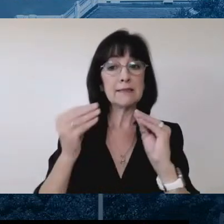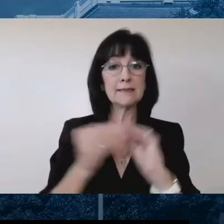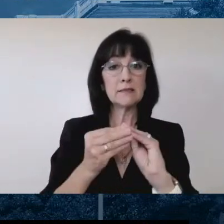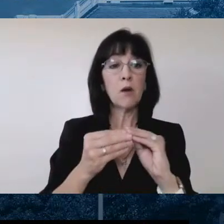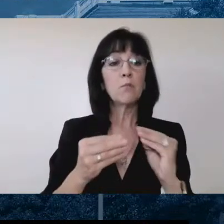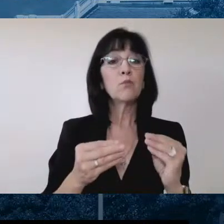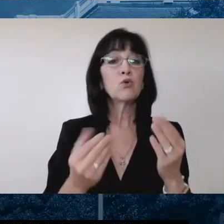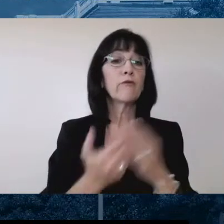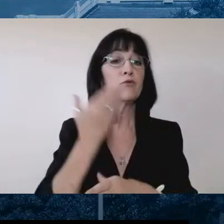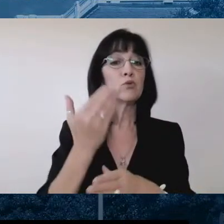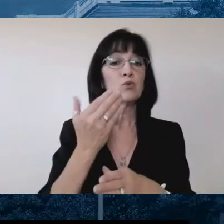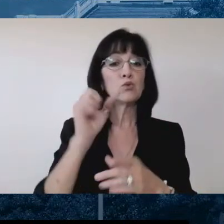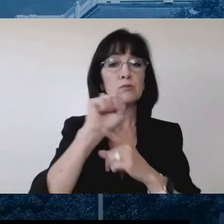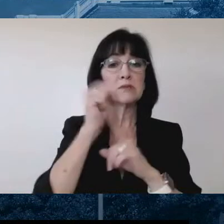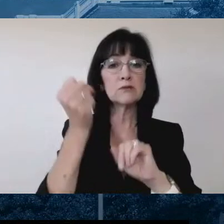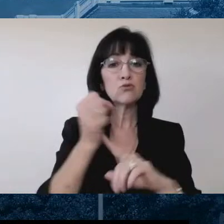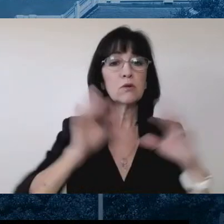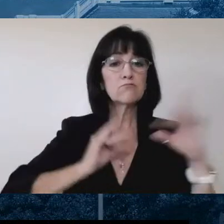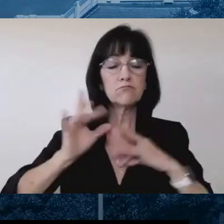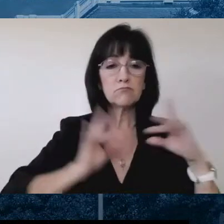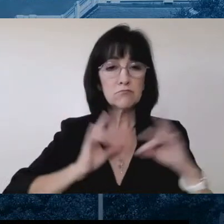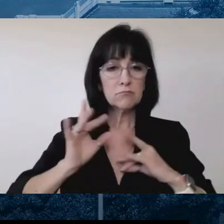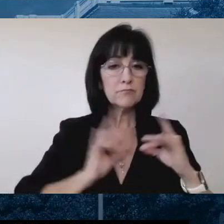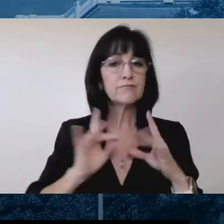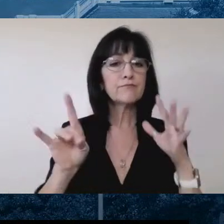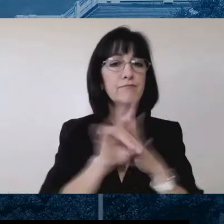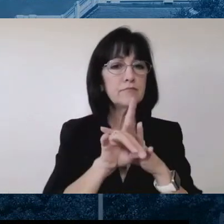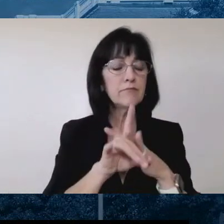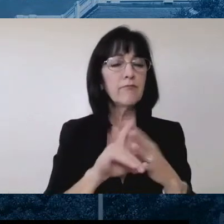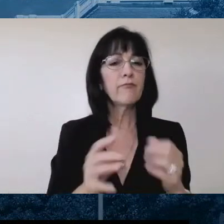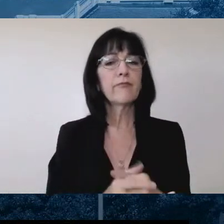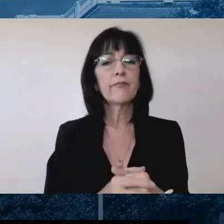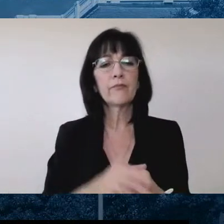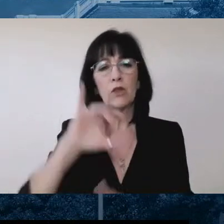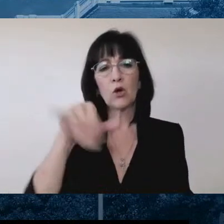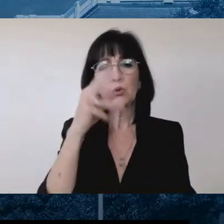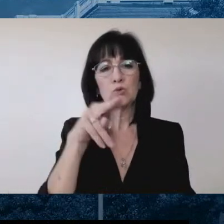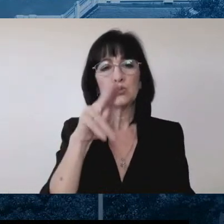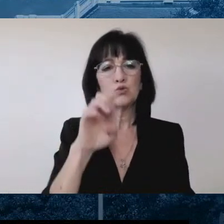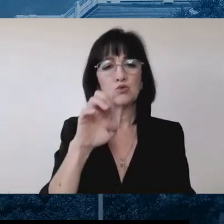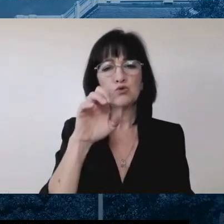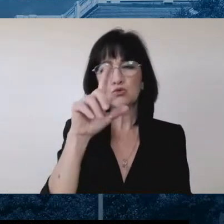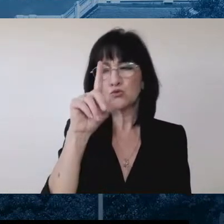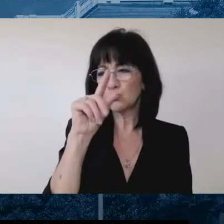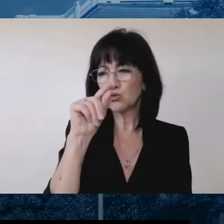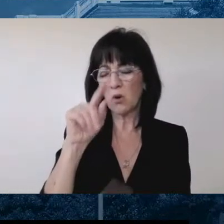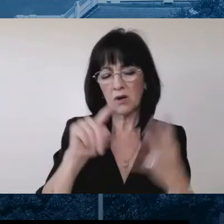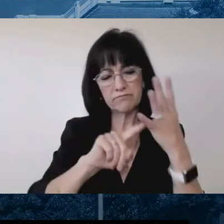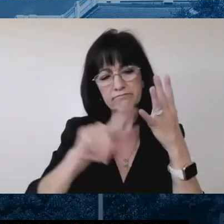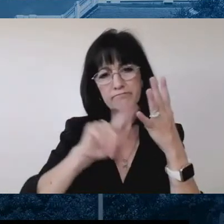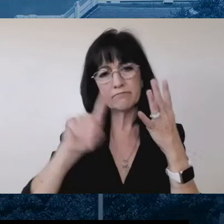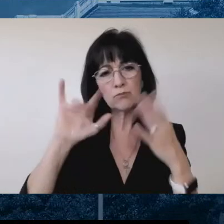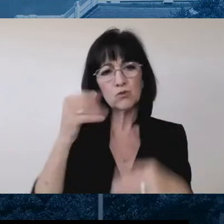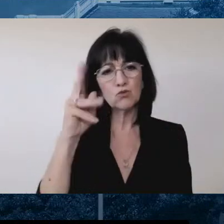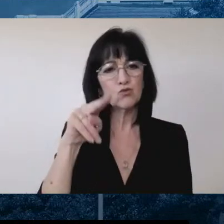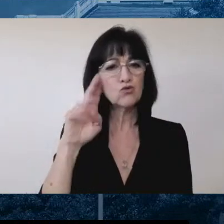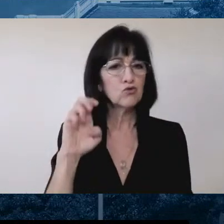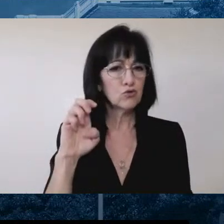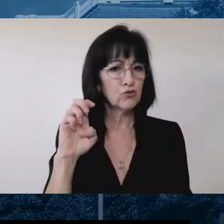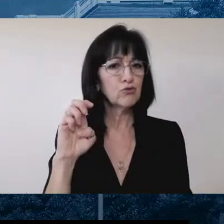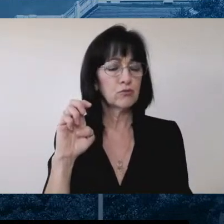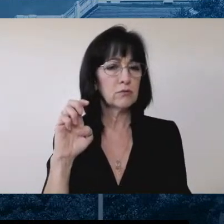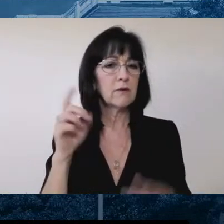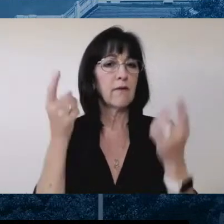basis, 7-day moving average. About June 20th, late June, there we were about